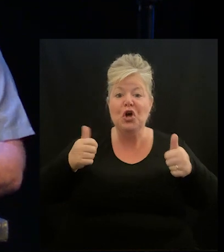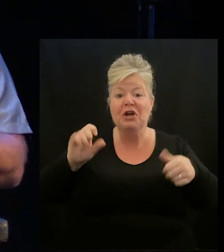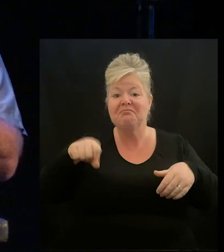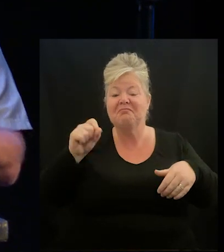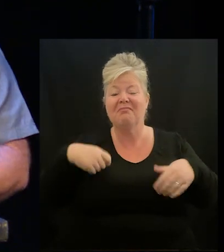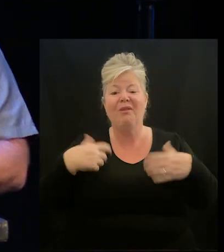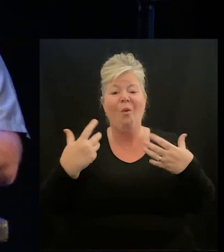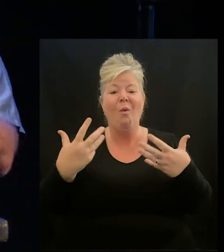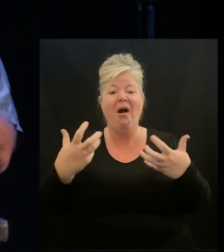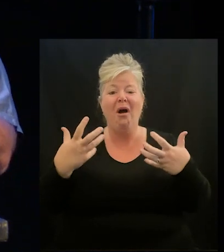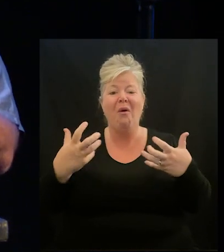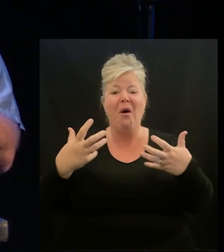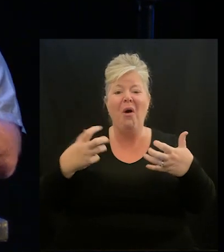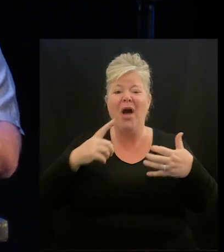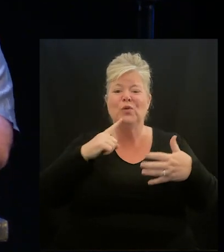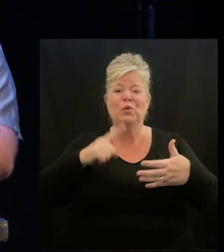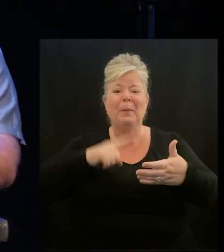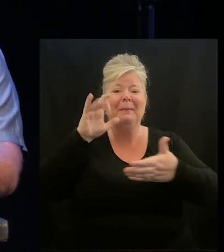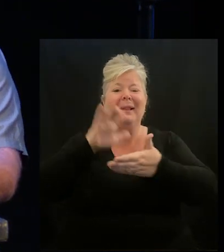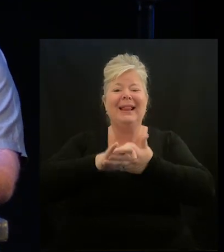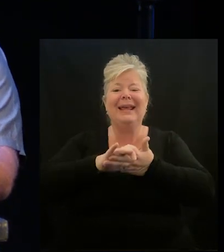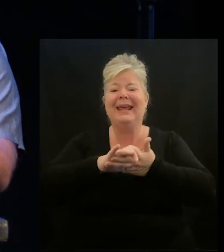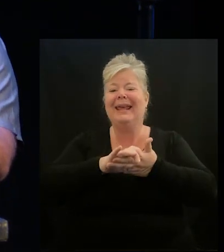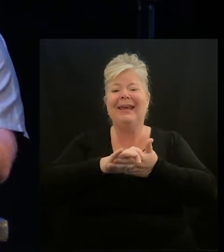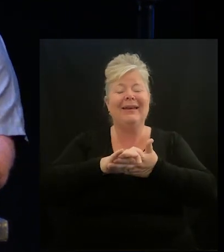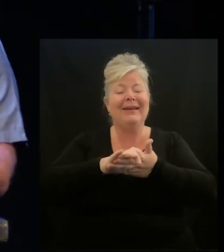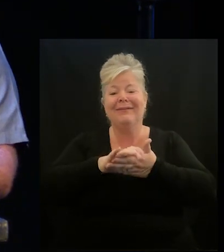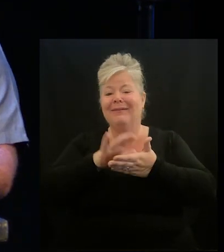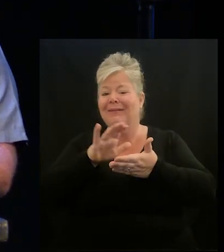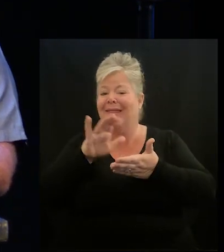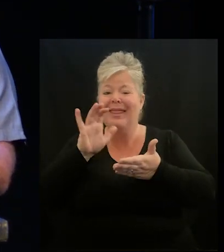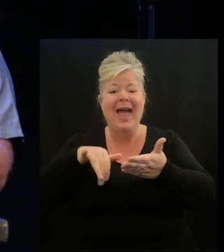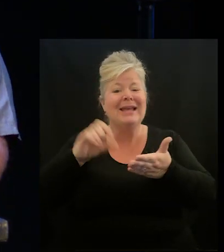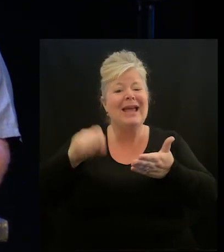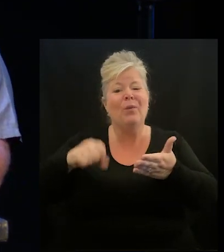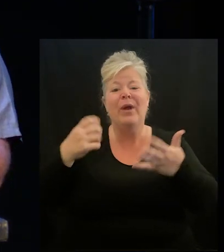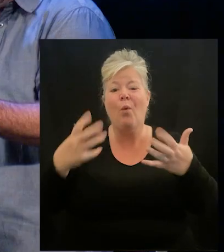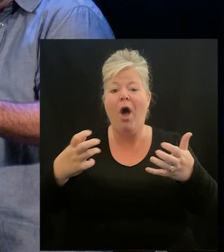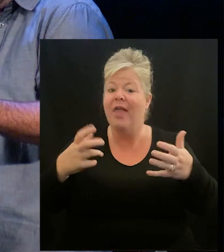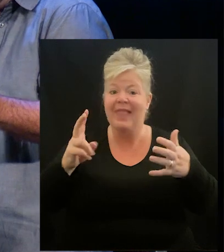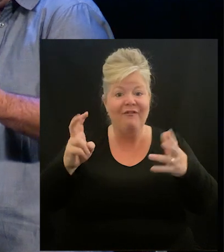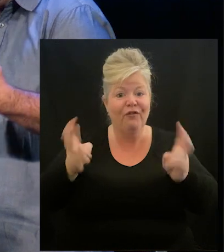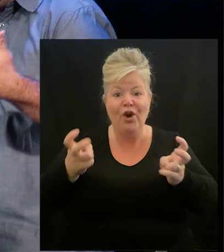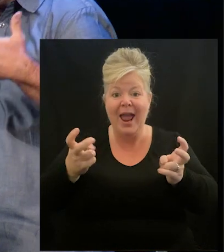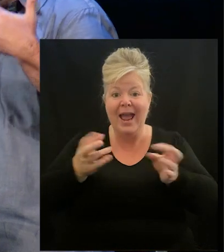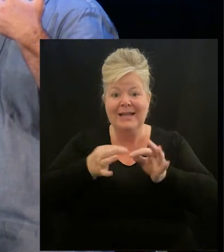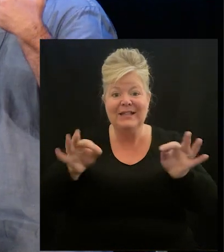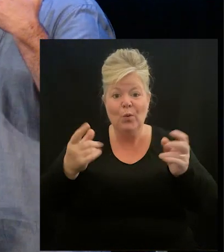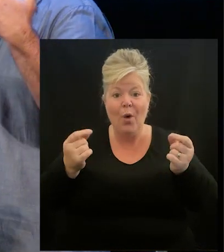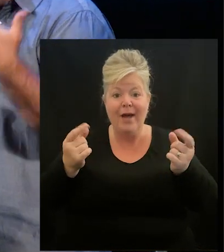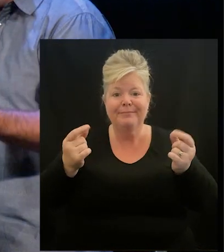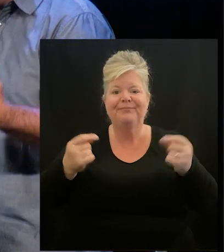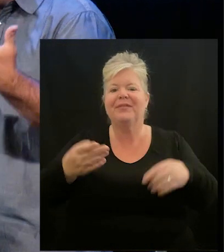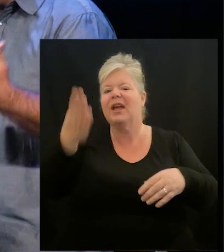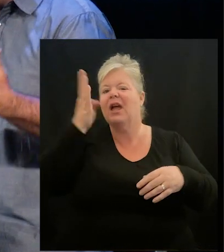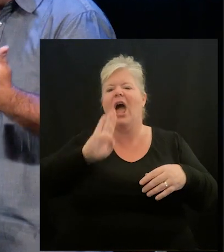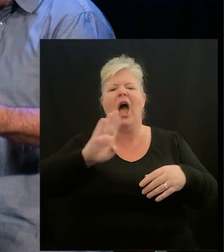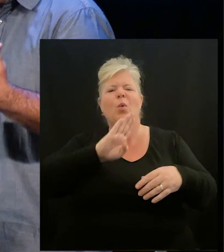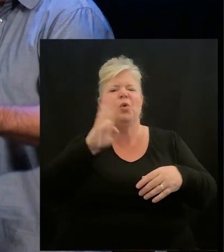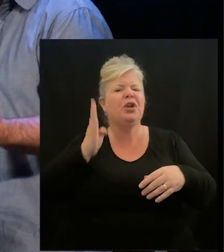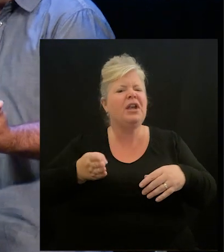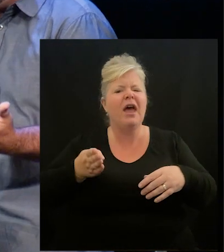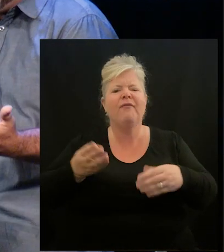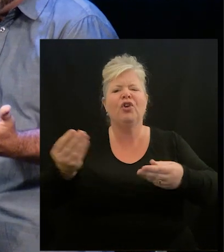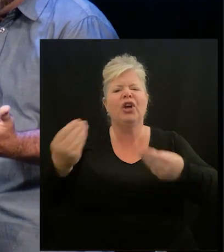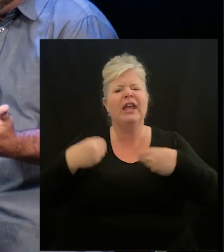and we desperately want to believe that it's true. And here it is. The phrase is this: God will never put